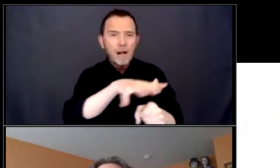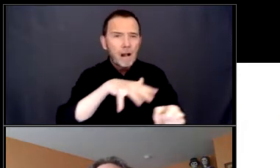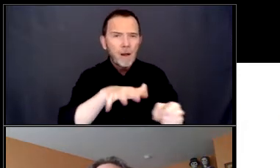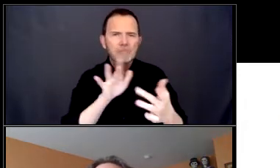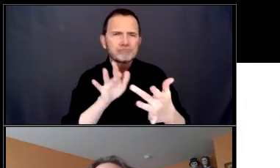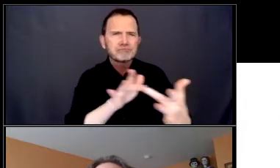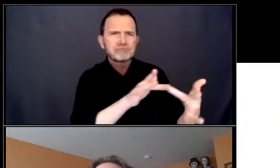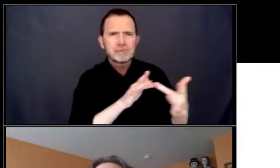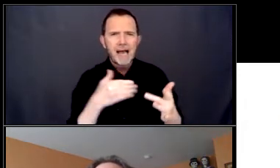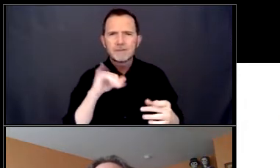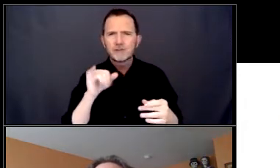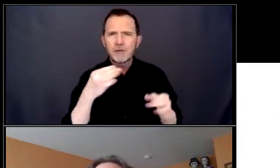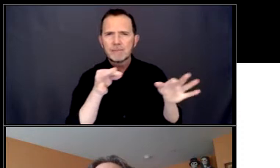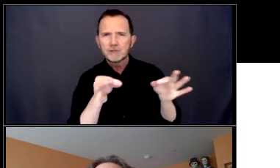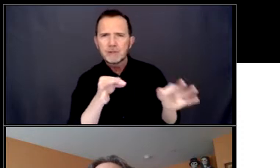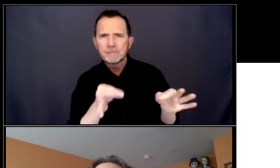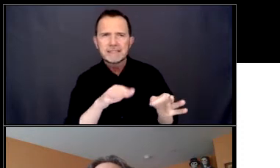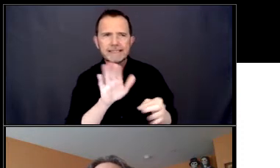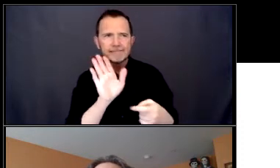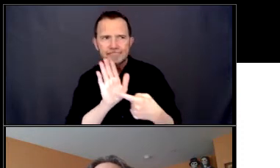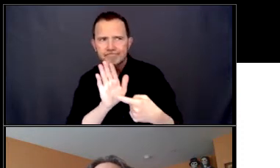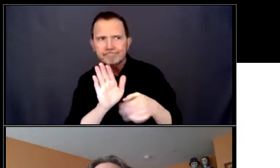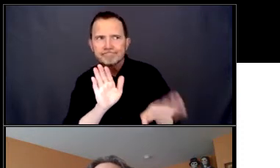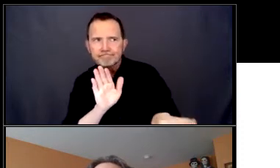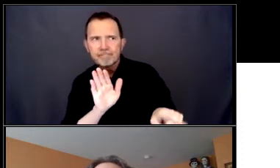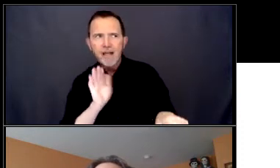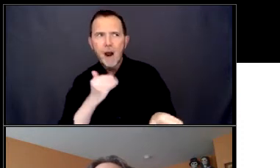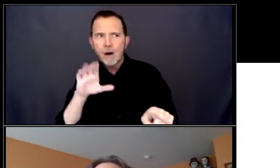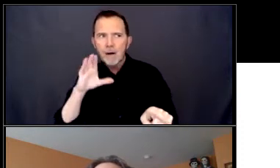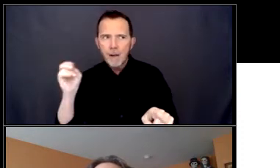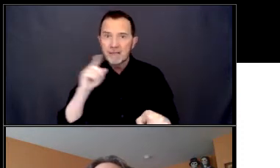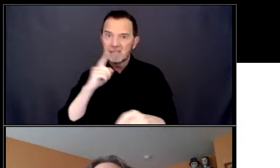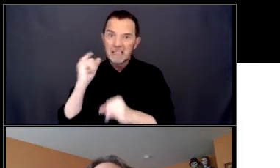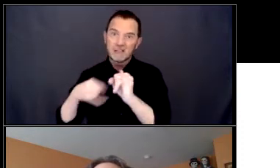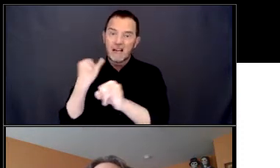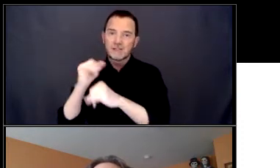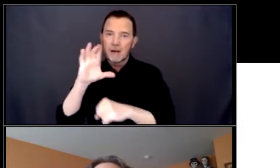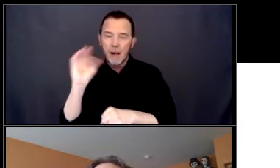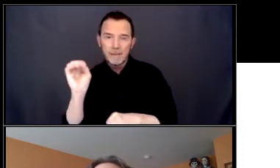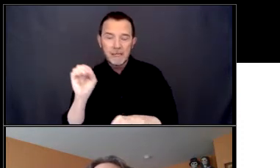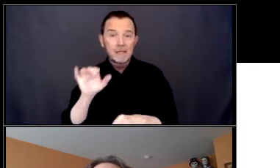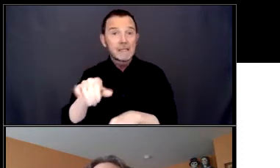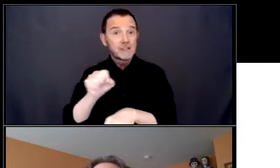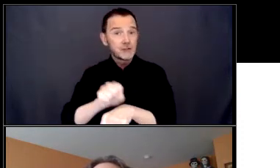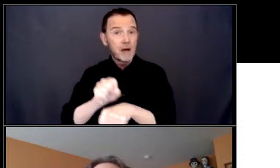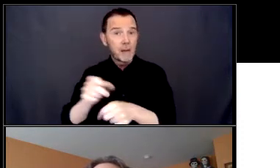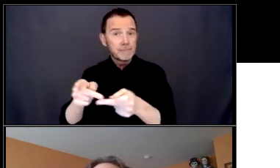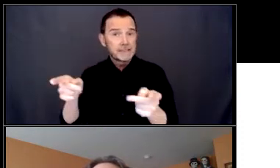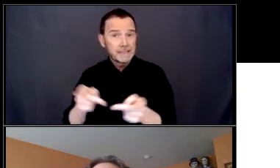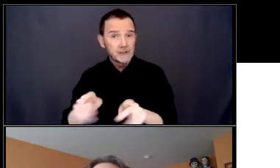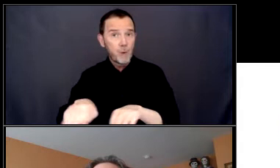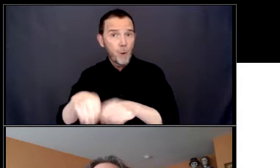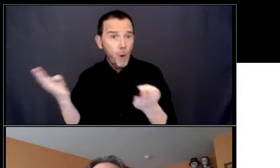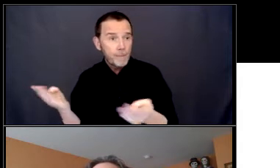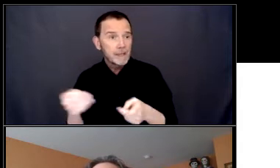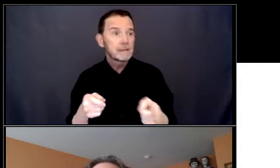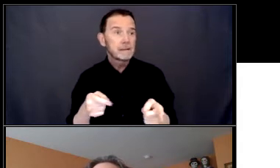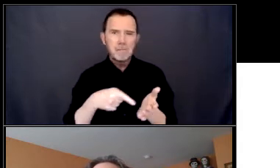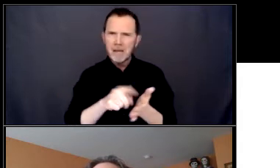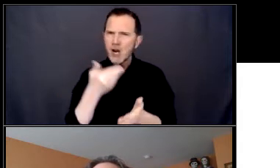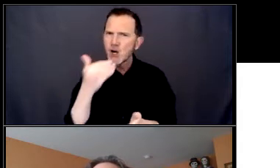we say, we're a national, international company. This is a competitively paying wage. We're looking for somebody who's